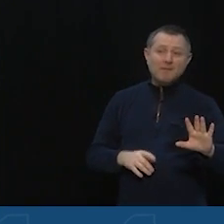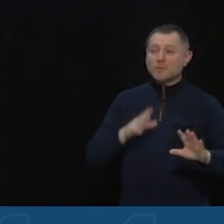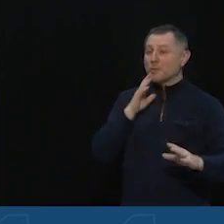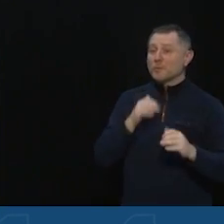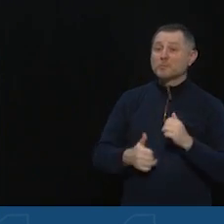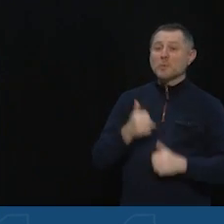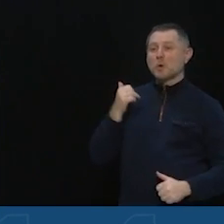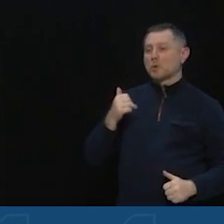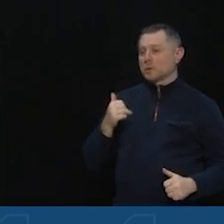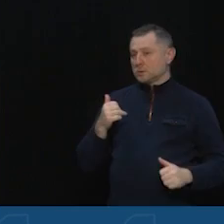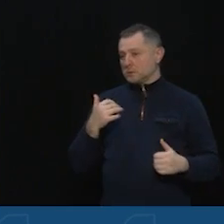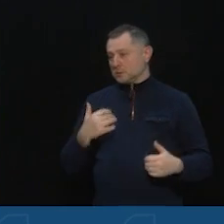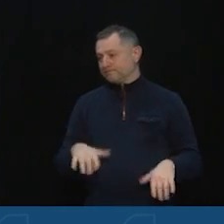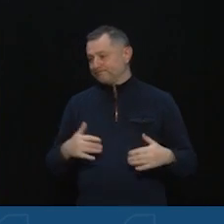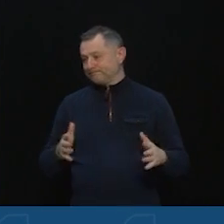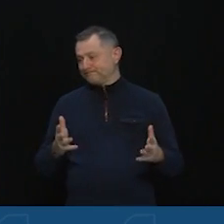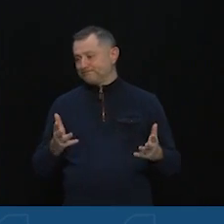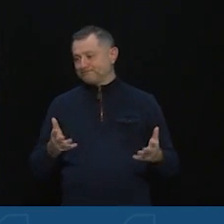of